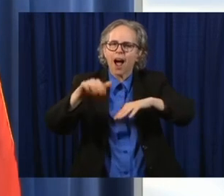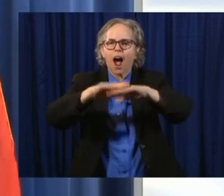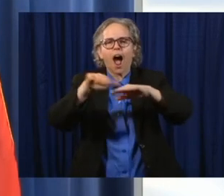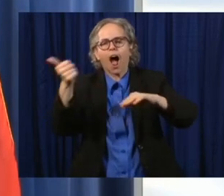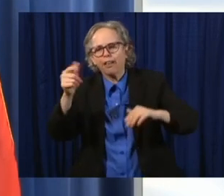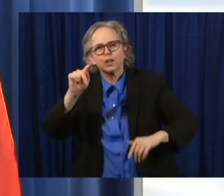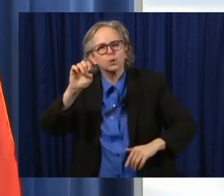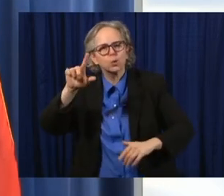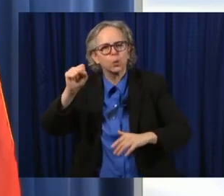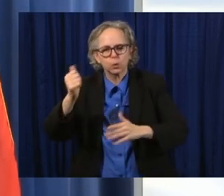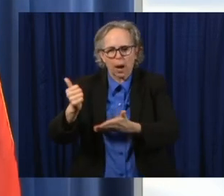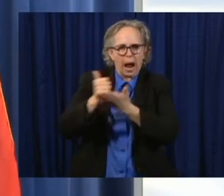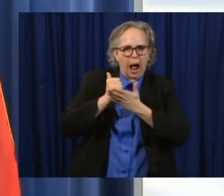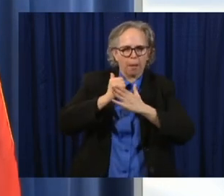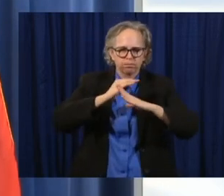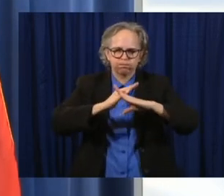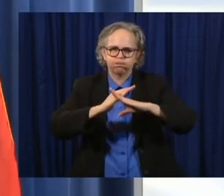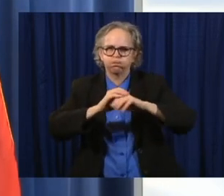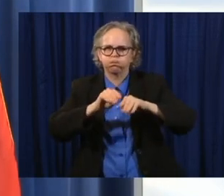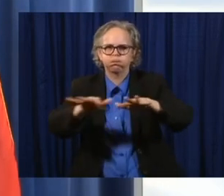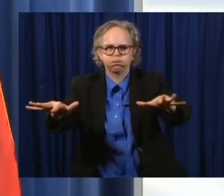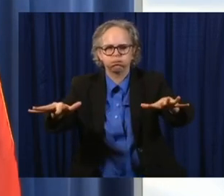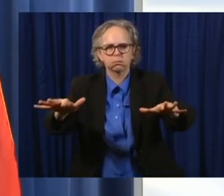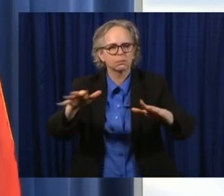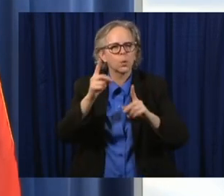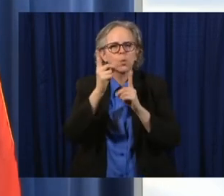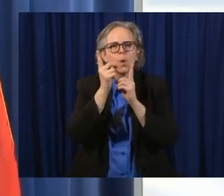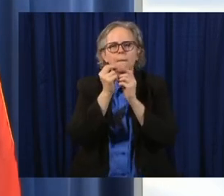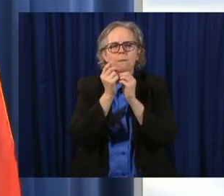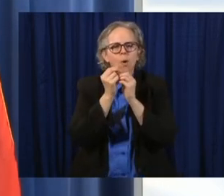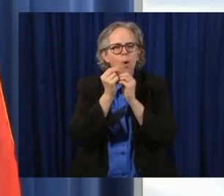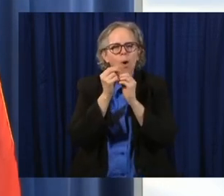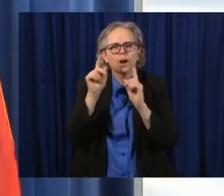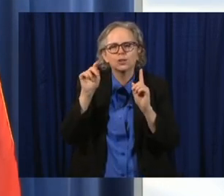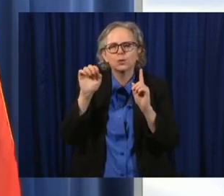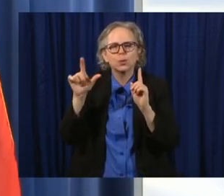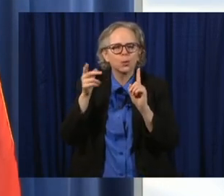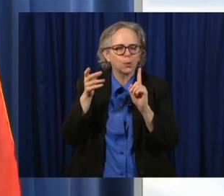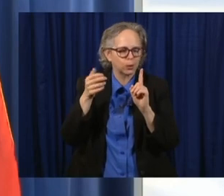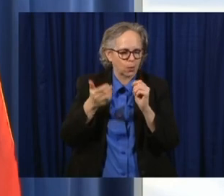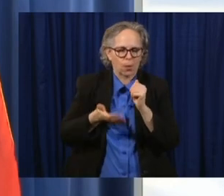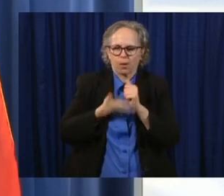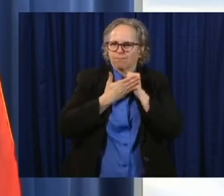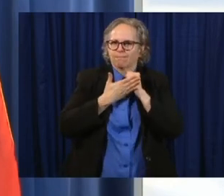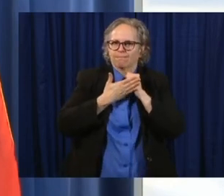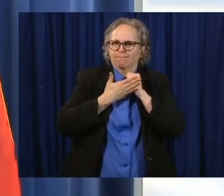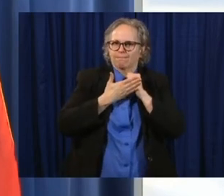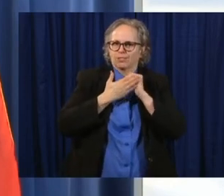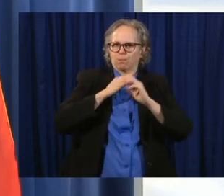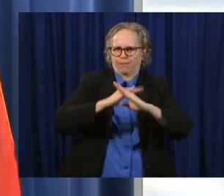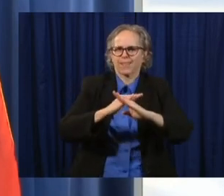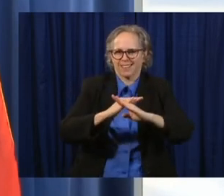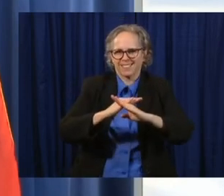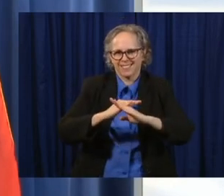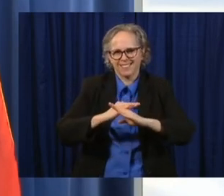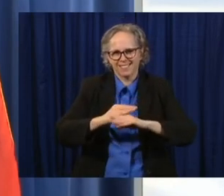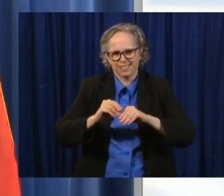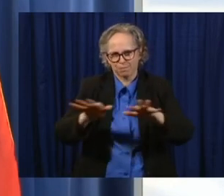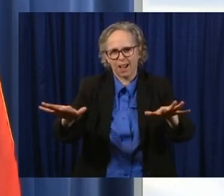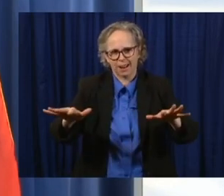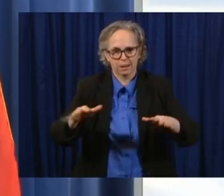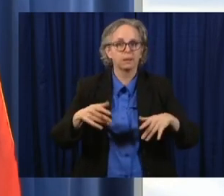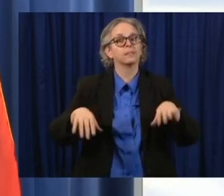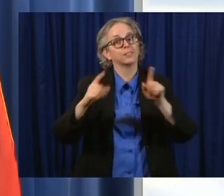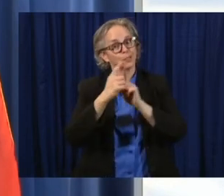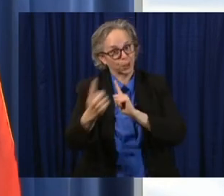anything, but it's another thing, another tool in our toolkit to go along with the social distancing, to